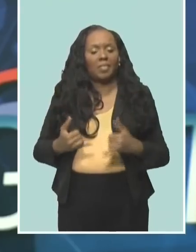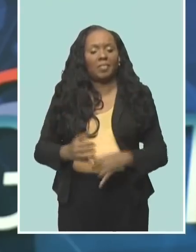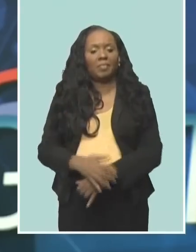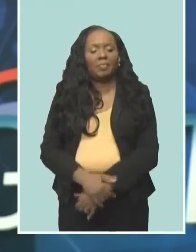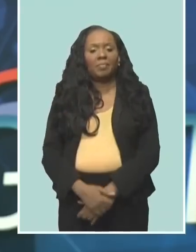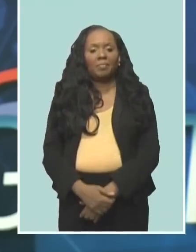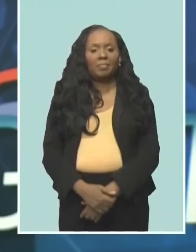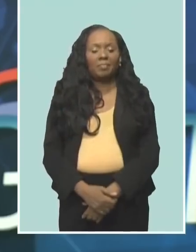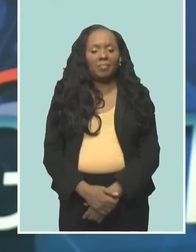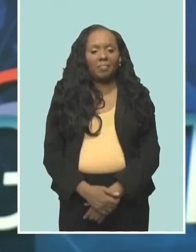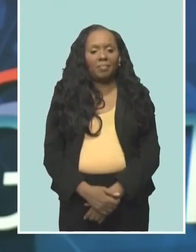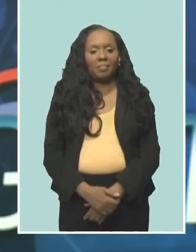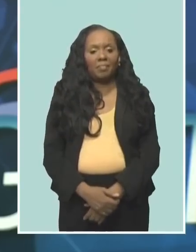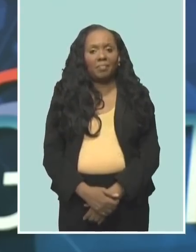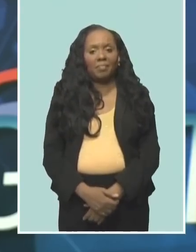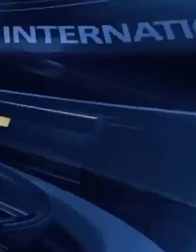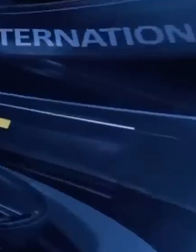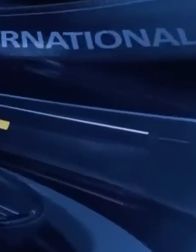to swim.